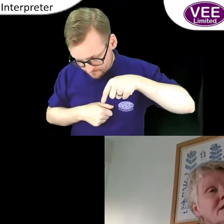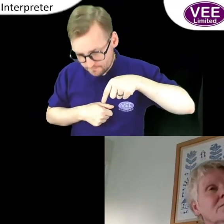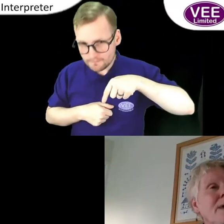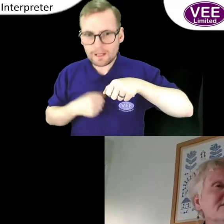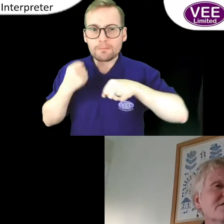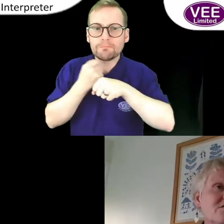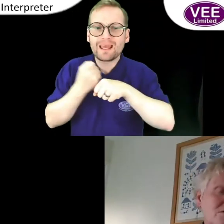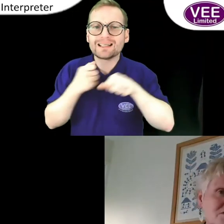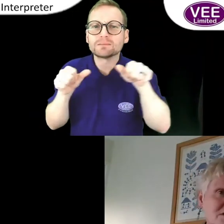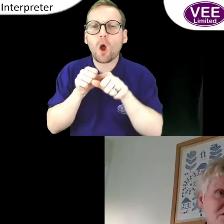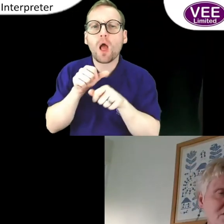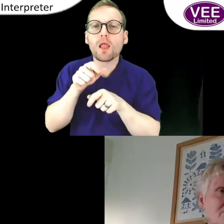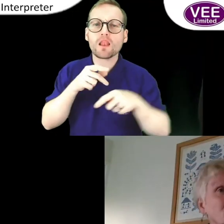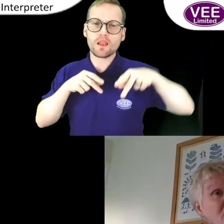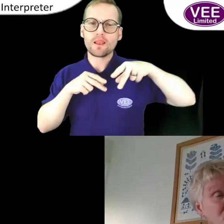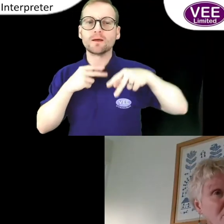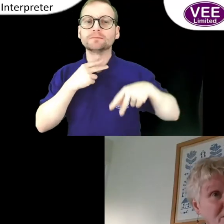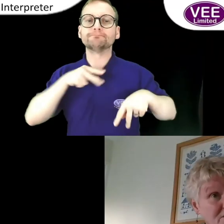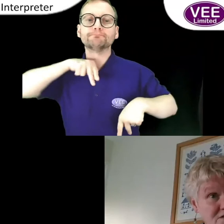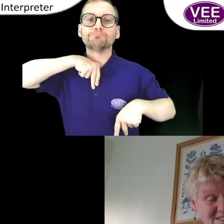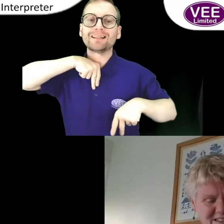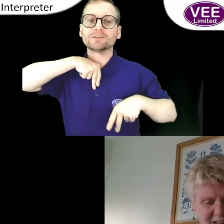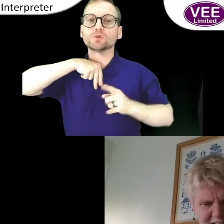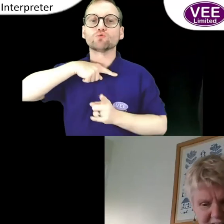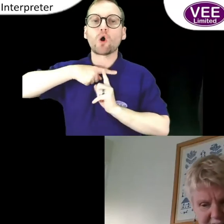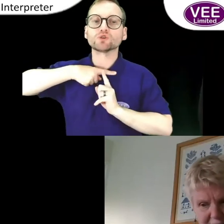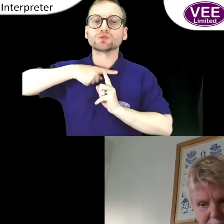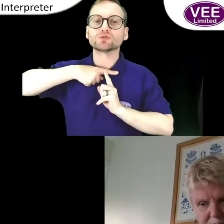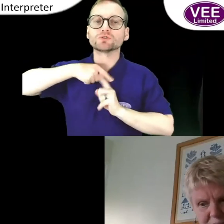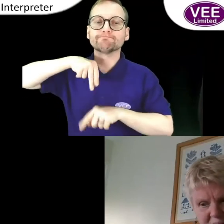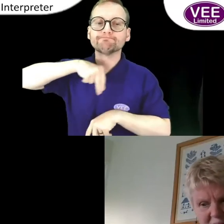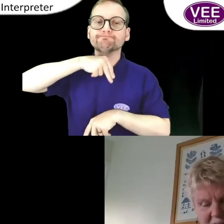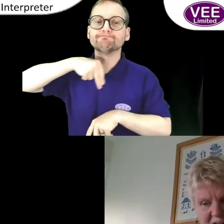made little pendant crosses for each person